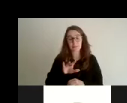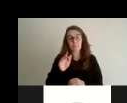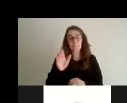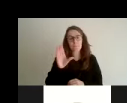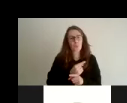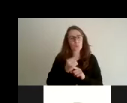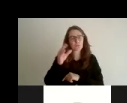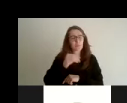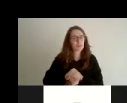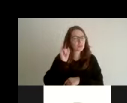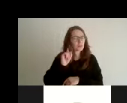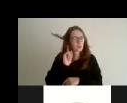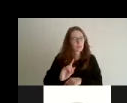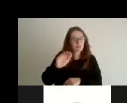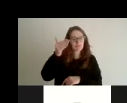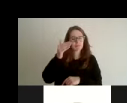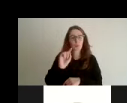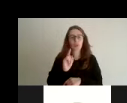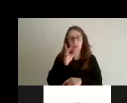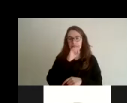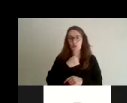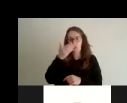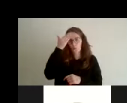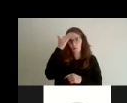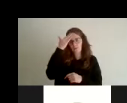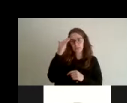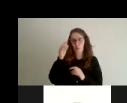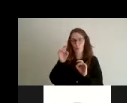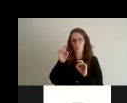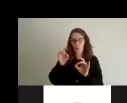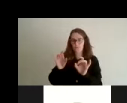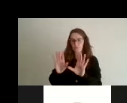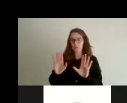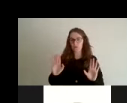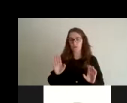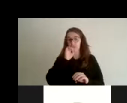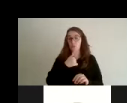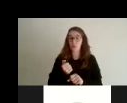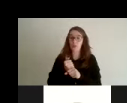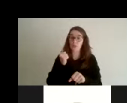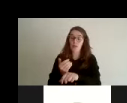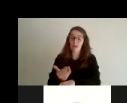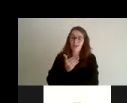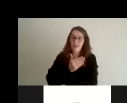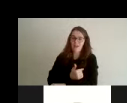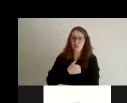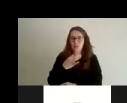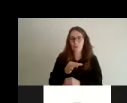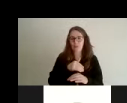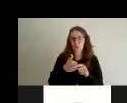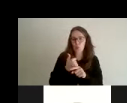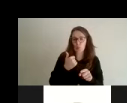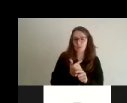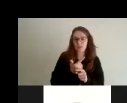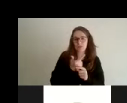prevent it. And there it's a large learning to work on what is microaggression or non-events, which means